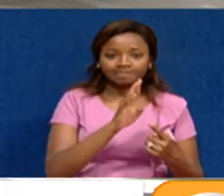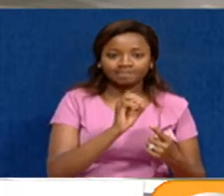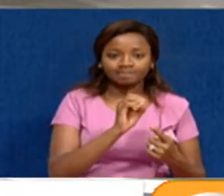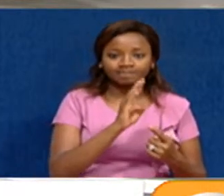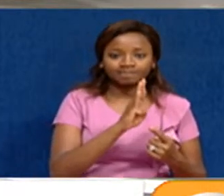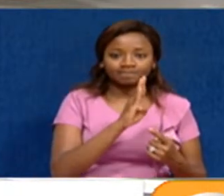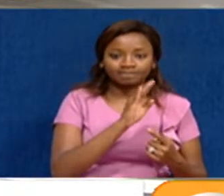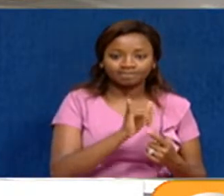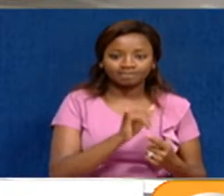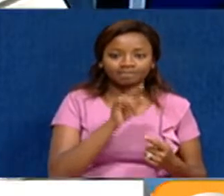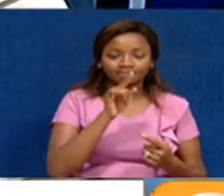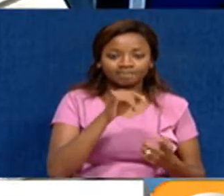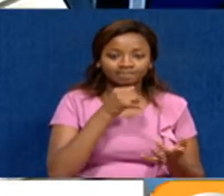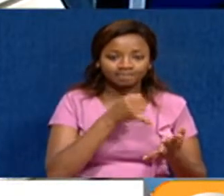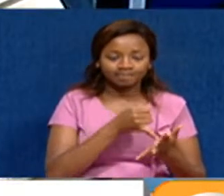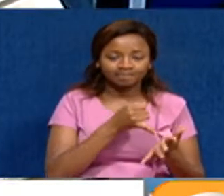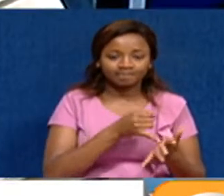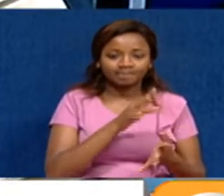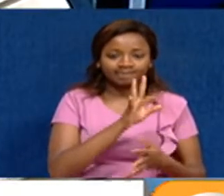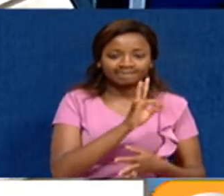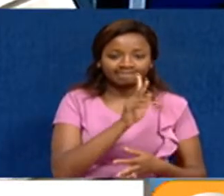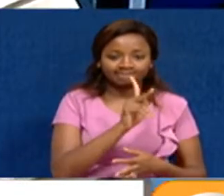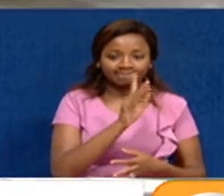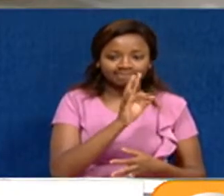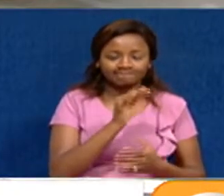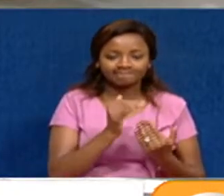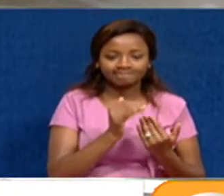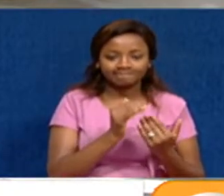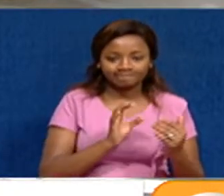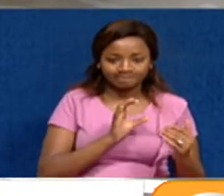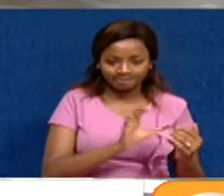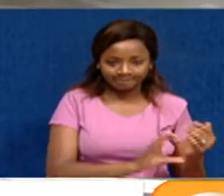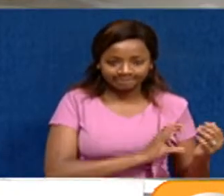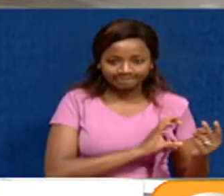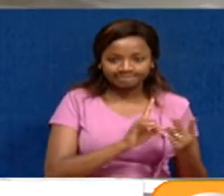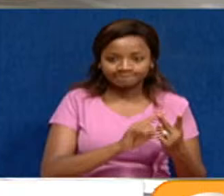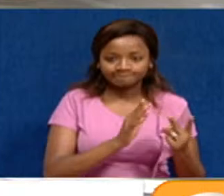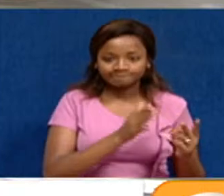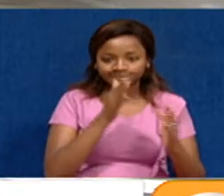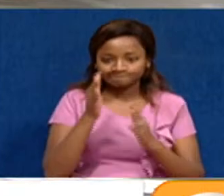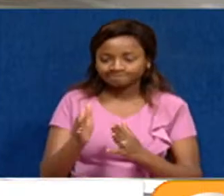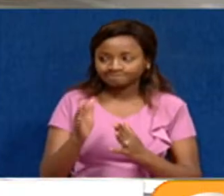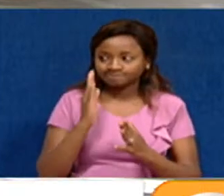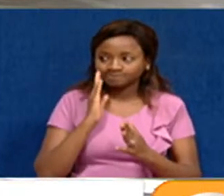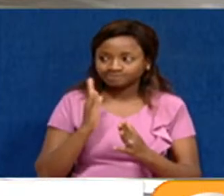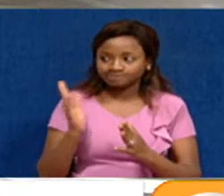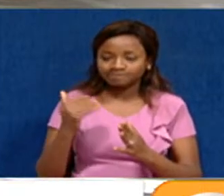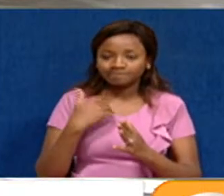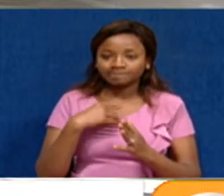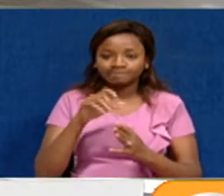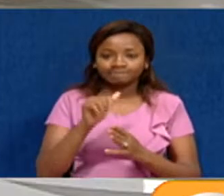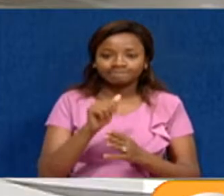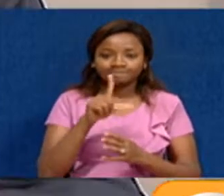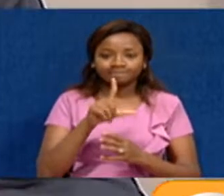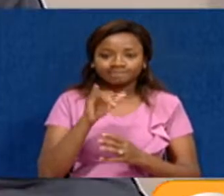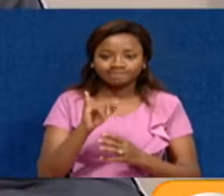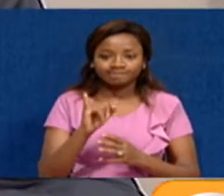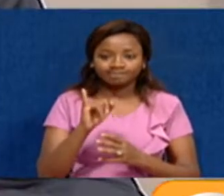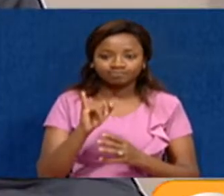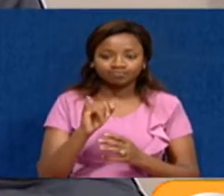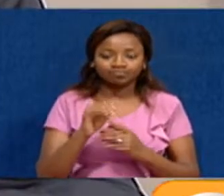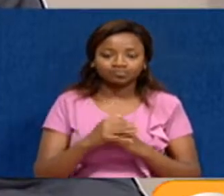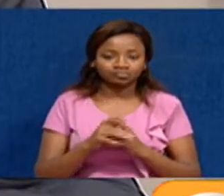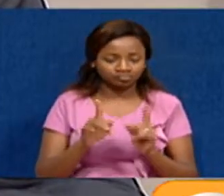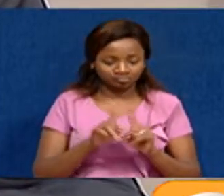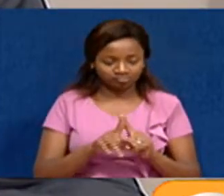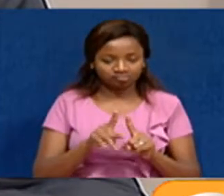the FKF Caretaker Committee. Thanks for joining us. Thank you. We also have Ali Amour. He's the Chair of the Leagues and Competitions in that